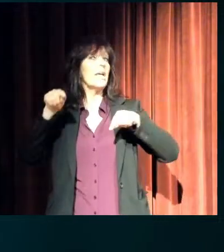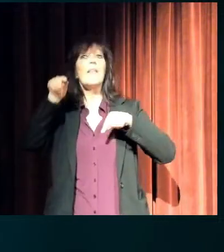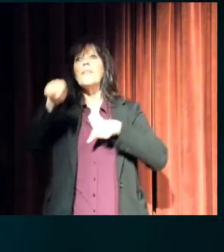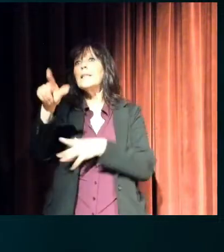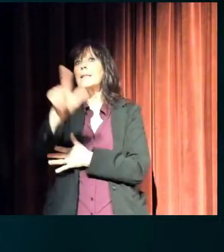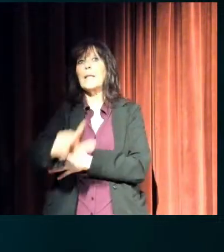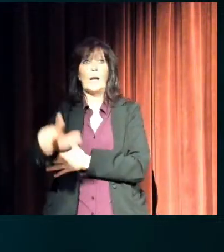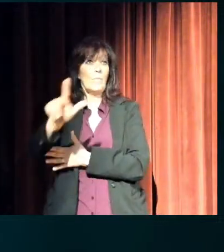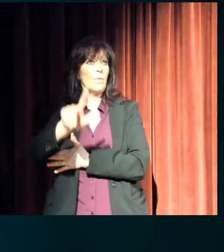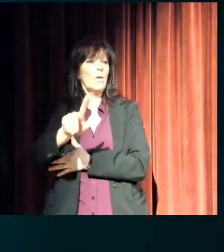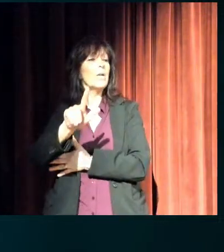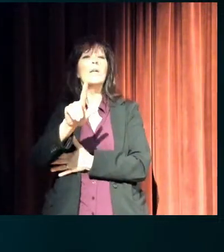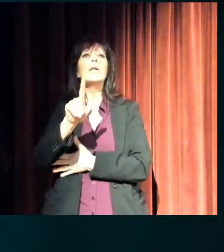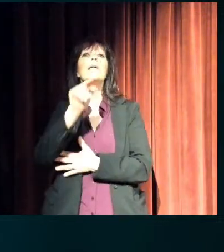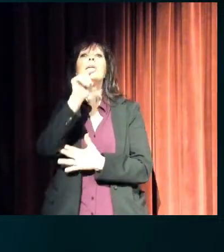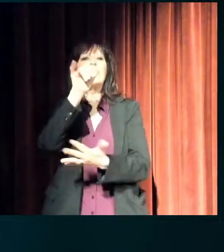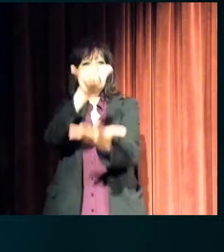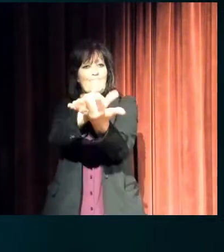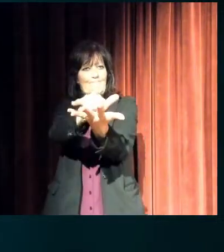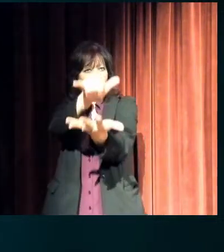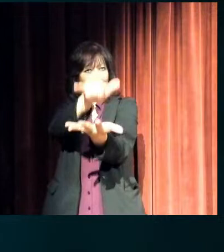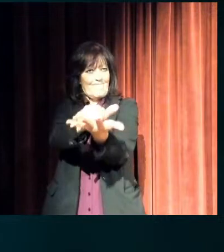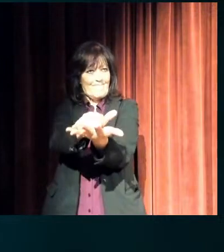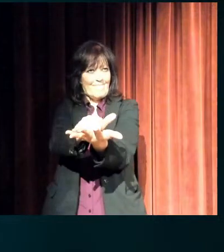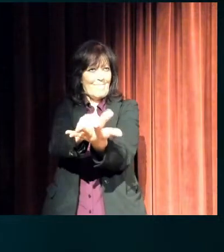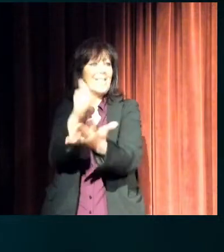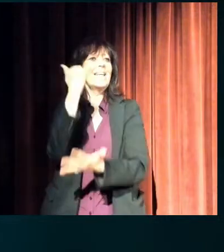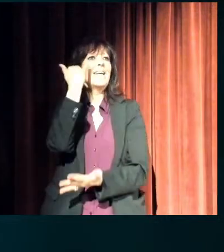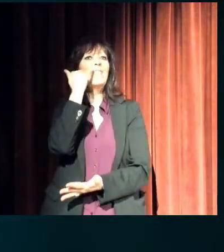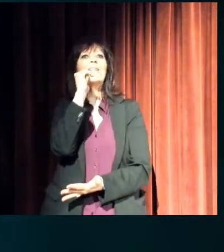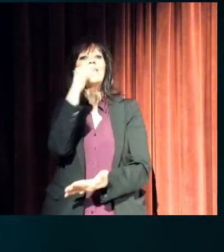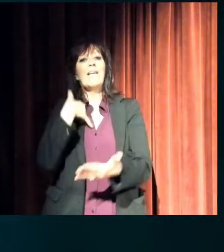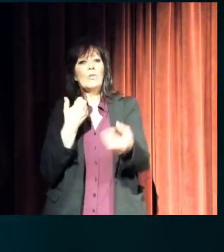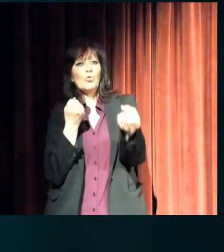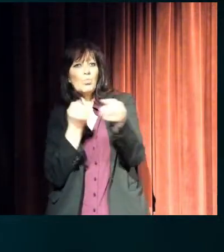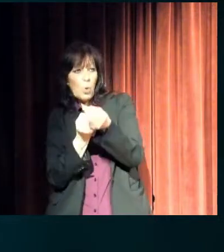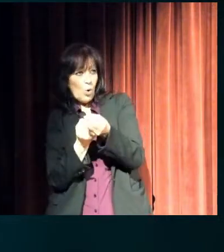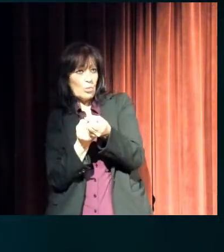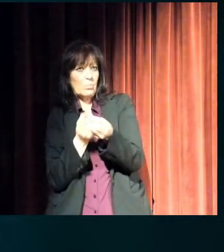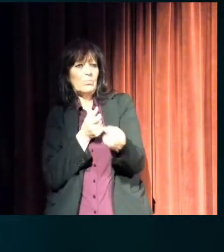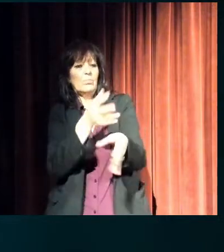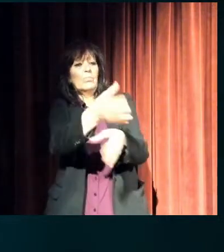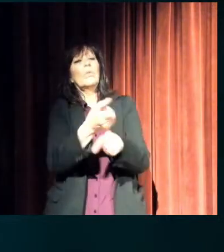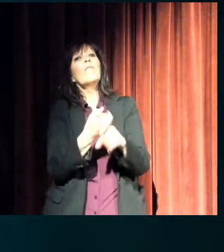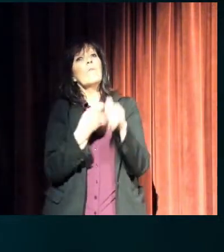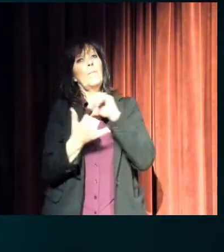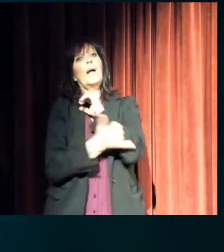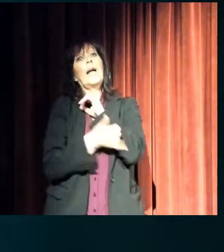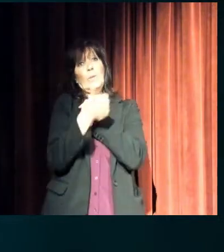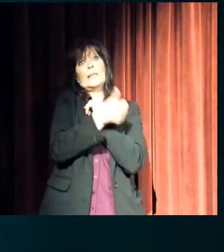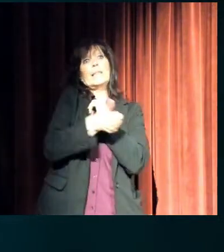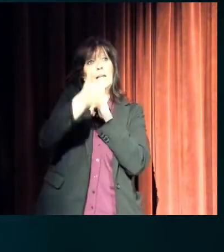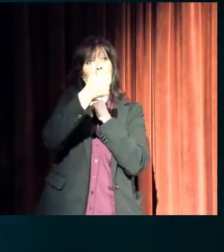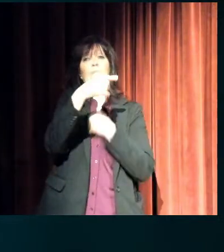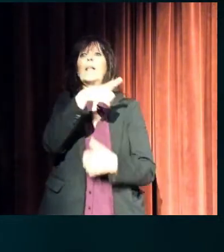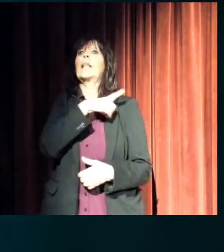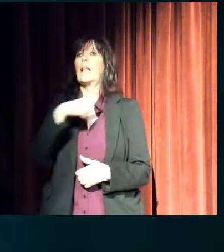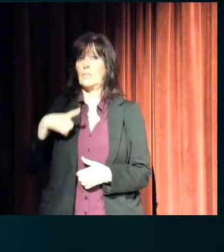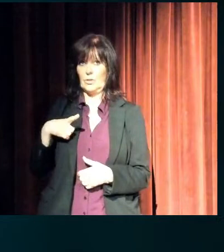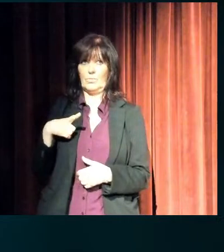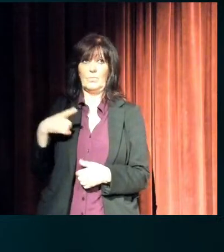this library, it would not be possible if it weren't for the support that we receive from the county executive, the county